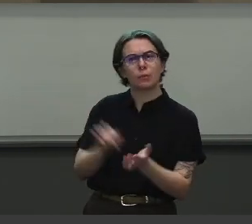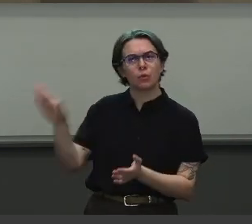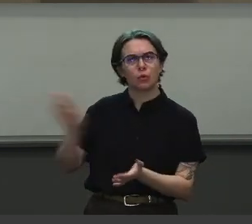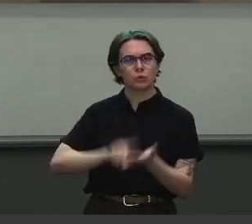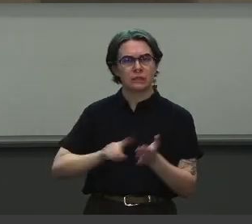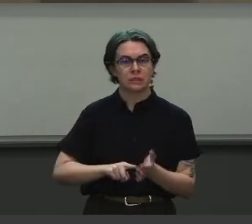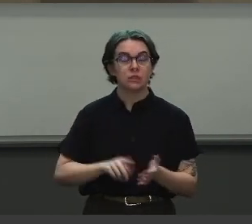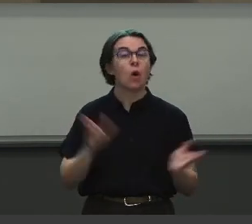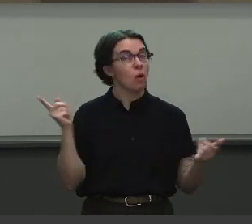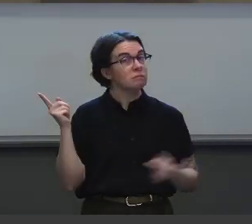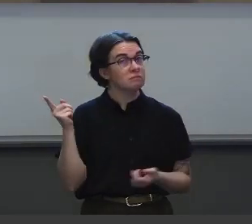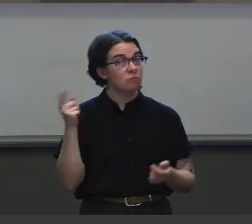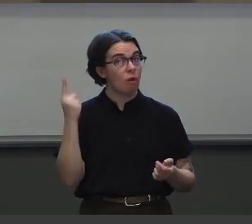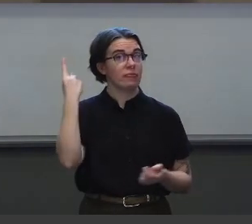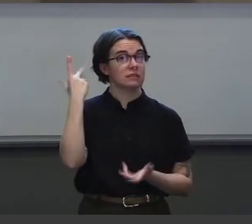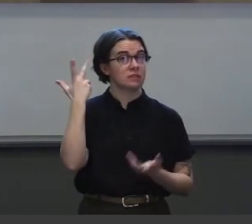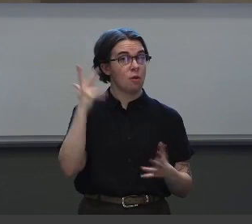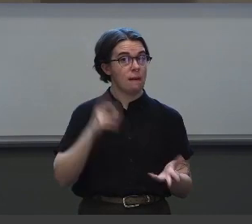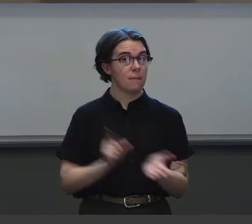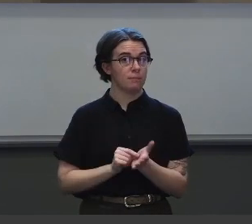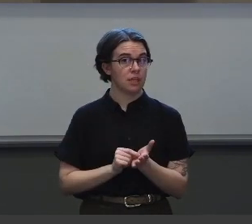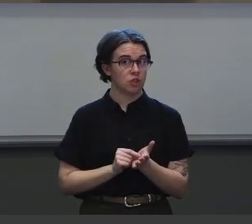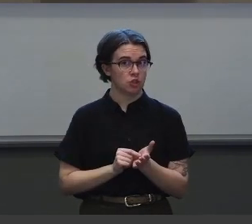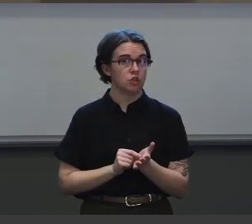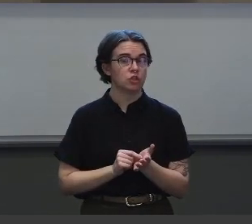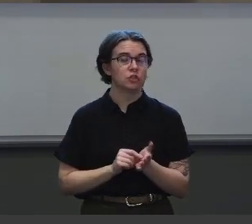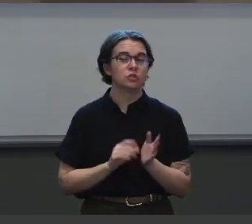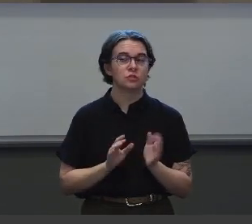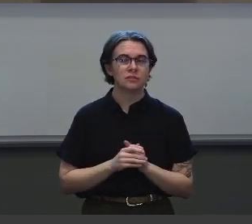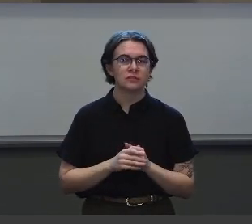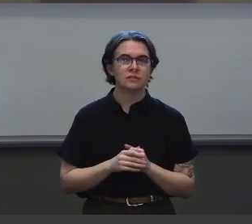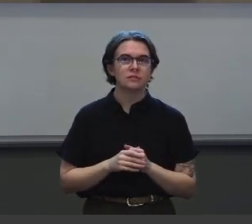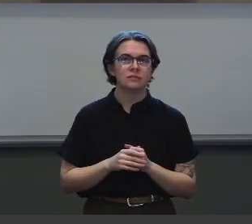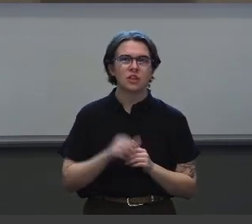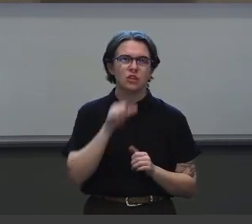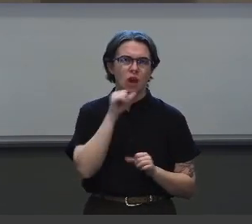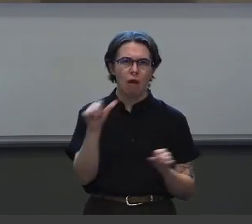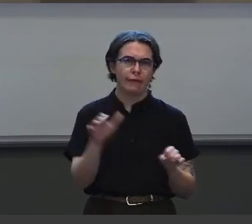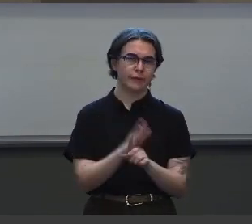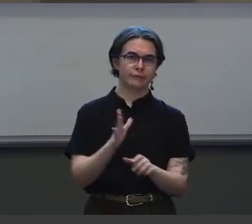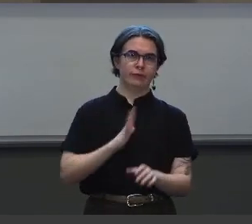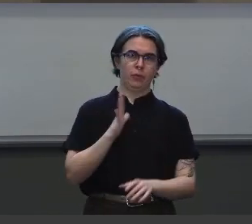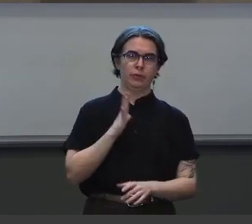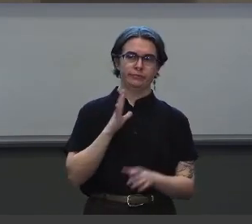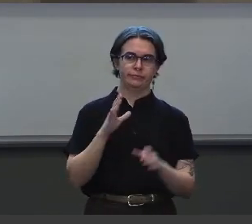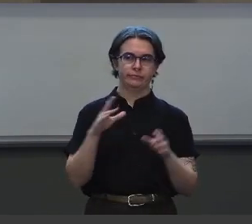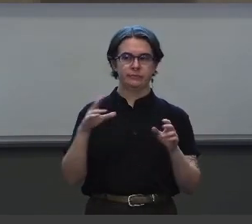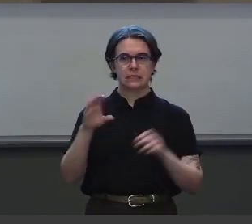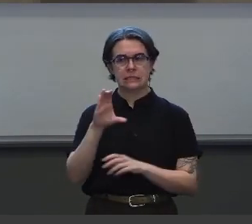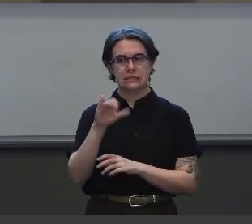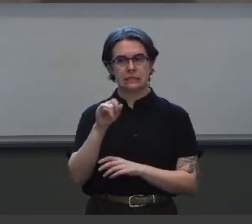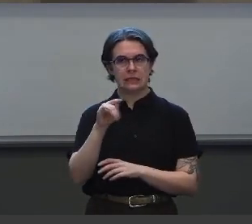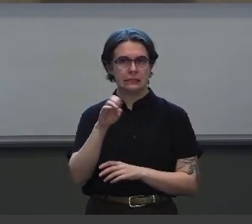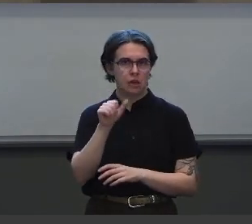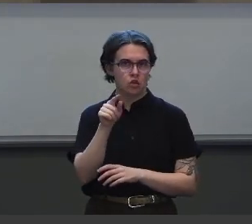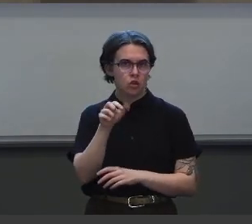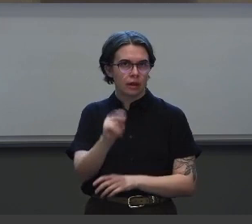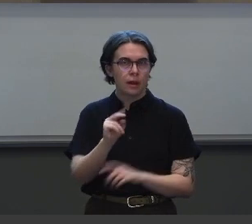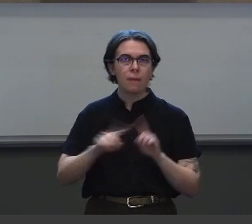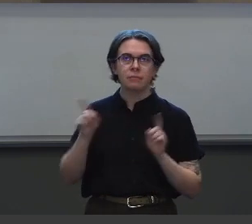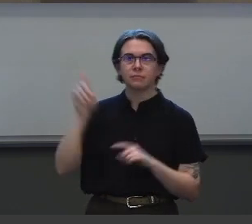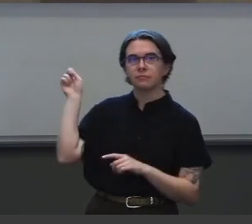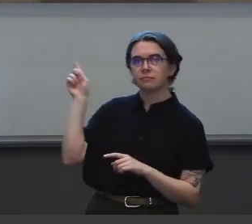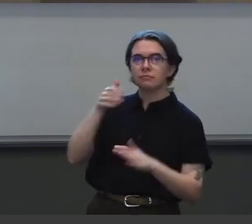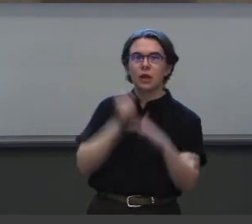actually already published, so if it's not a full citation, but this is the brief citation, so it's in